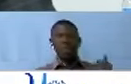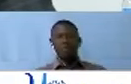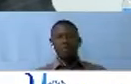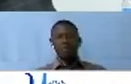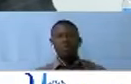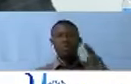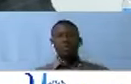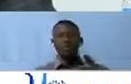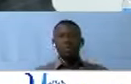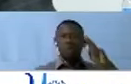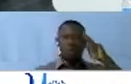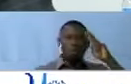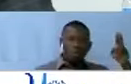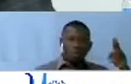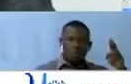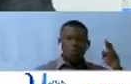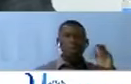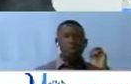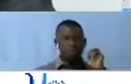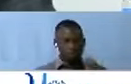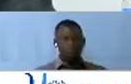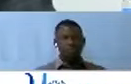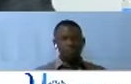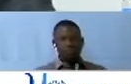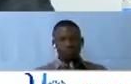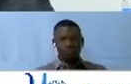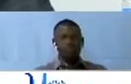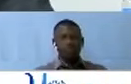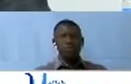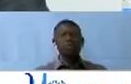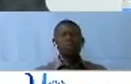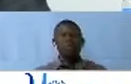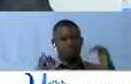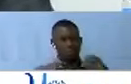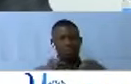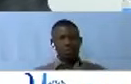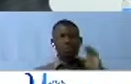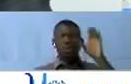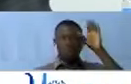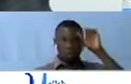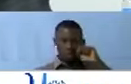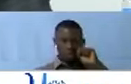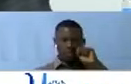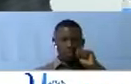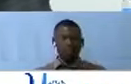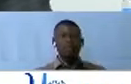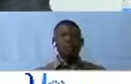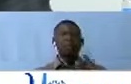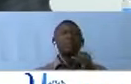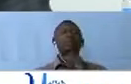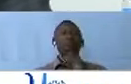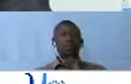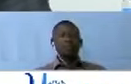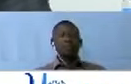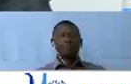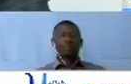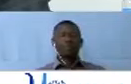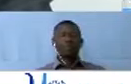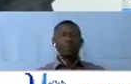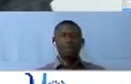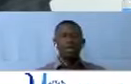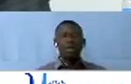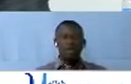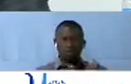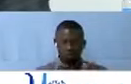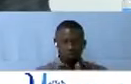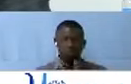be able to follow the proceedings. You understand? Yes, sir. So I'll encourage you to allow for at